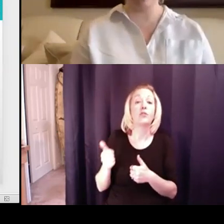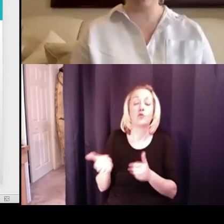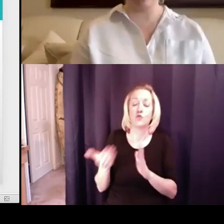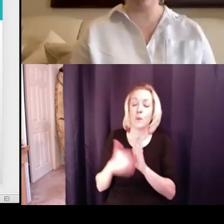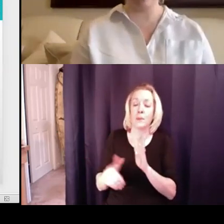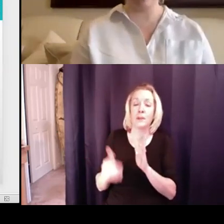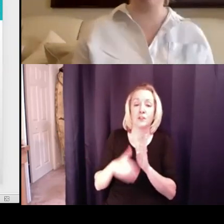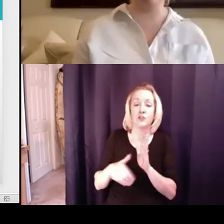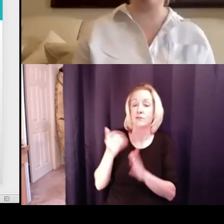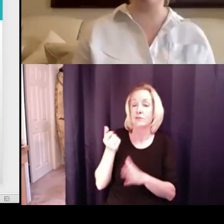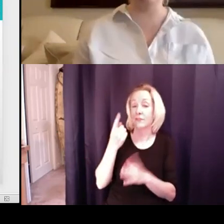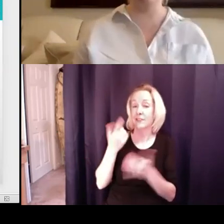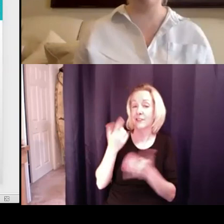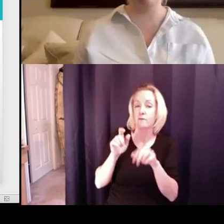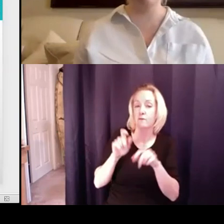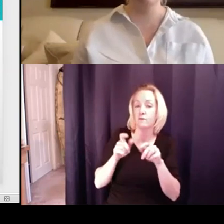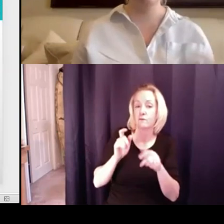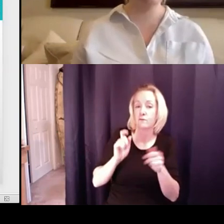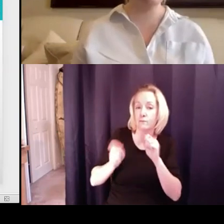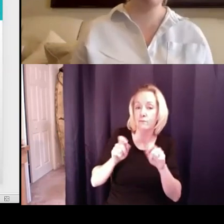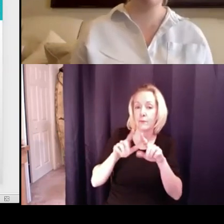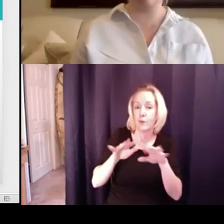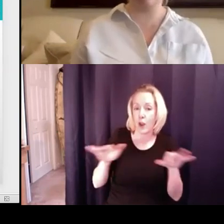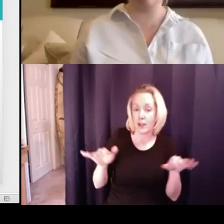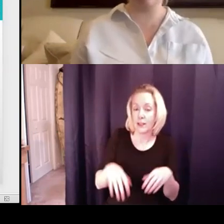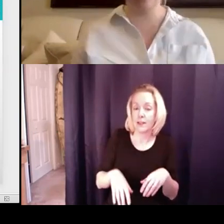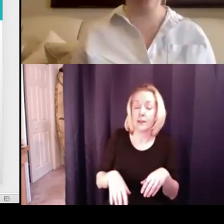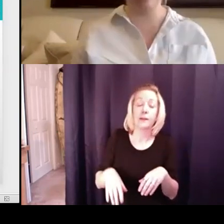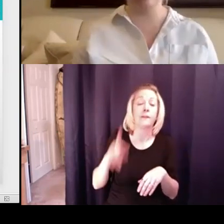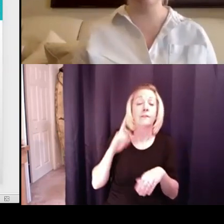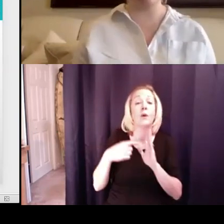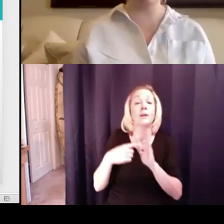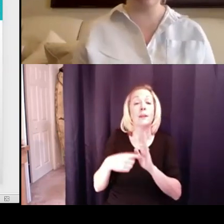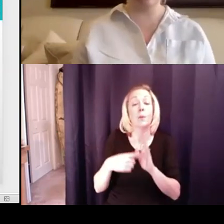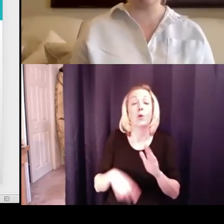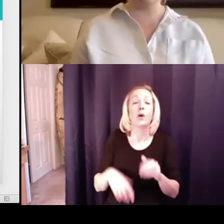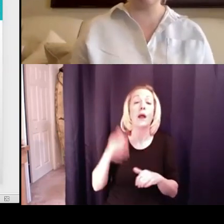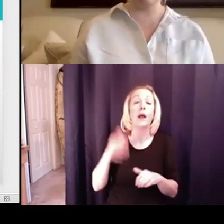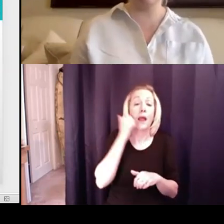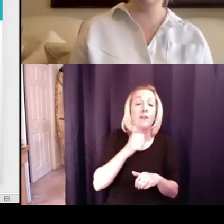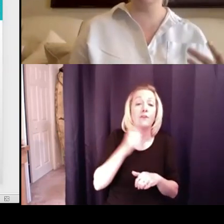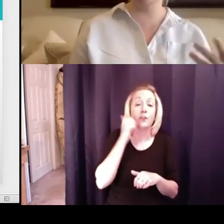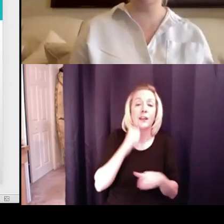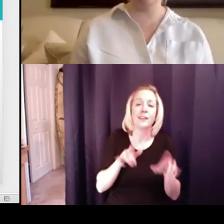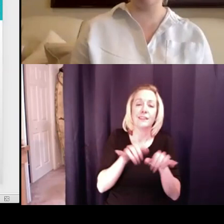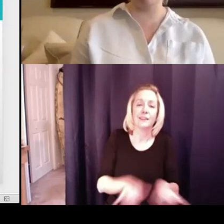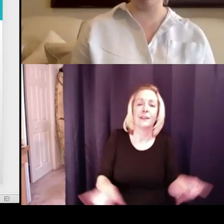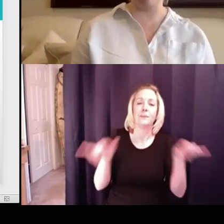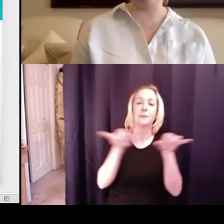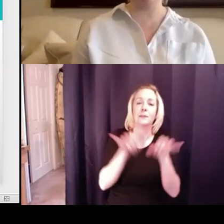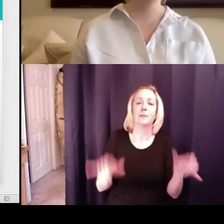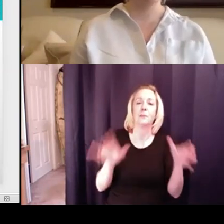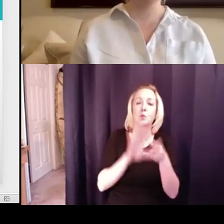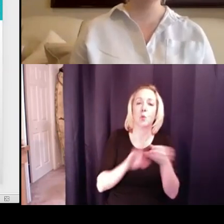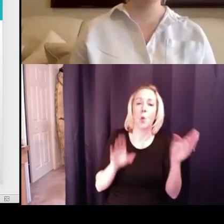multiple times for different purposes. So maybe you read the book every day for 10 days, but every day that you're reading it, you do it for a different